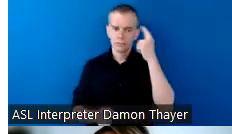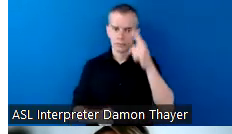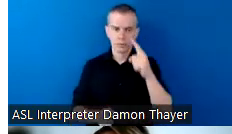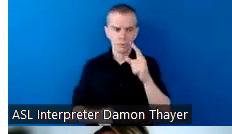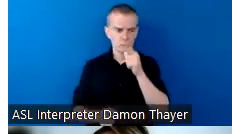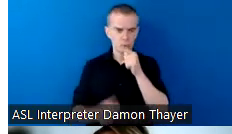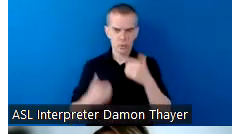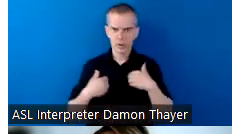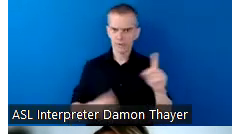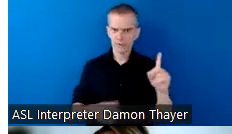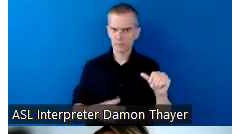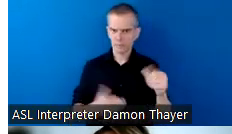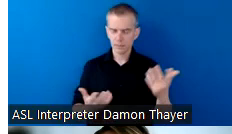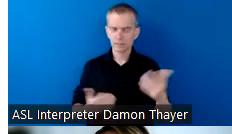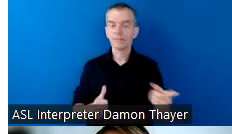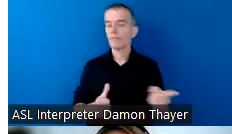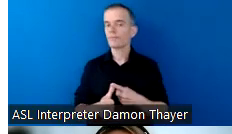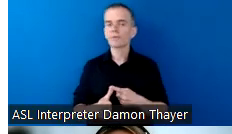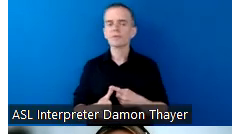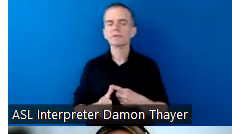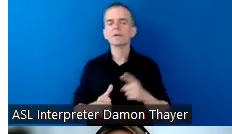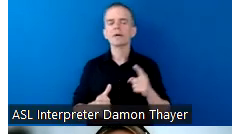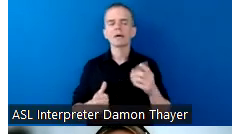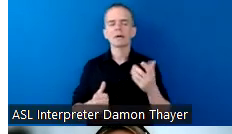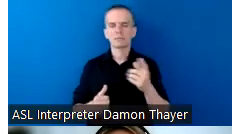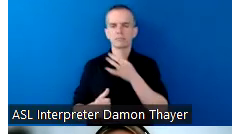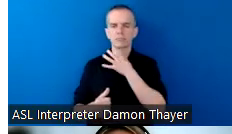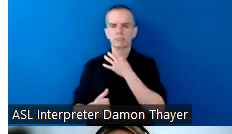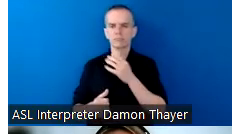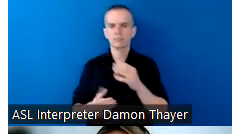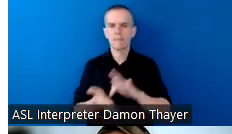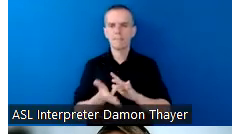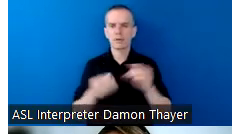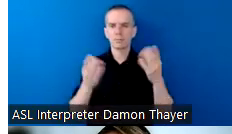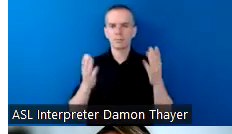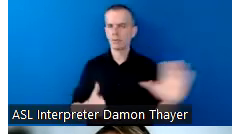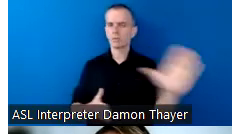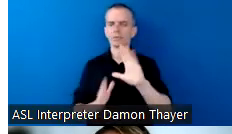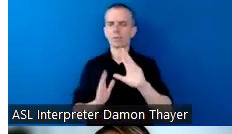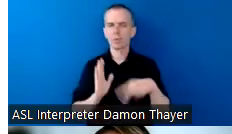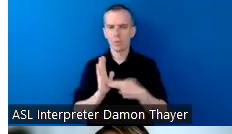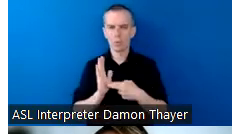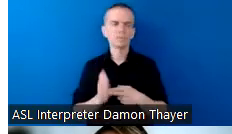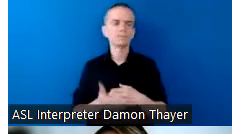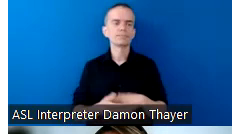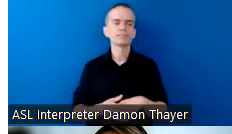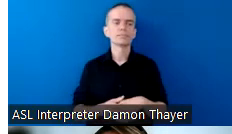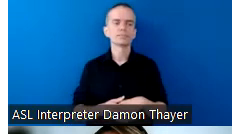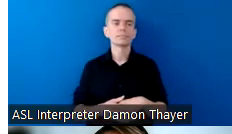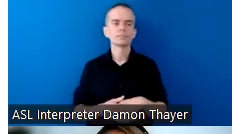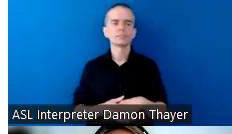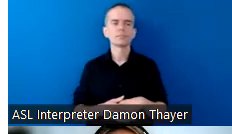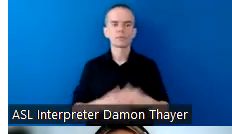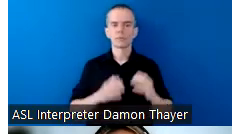disability, we want to start by talking about what is the role of the medical provider. Well, here are some of the roles of the person who's the tenant or the